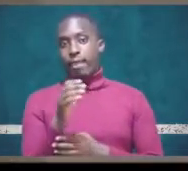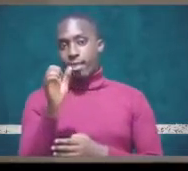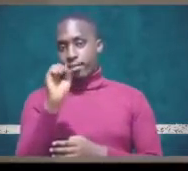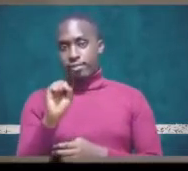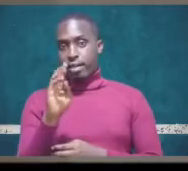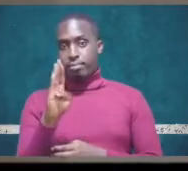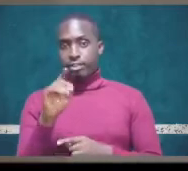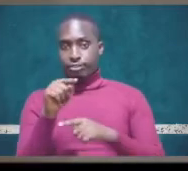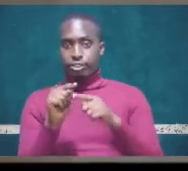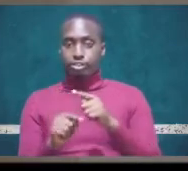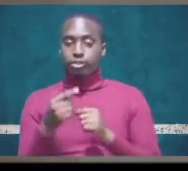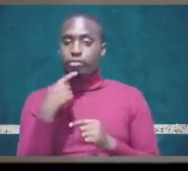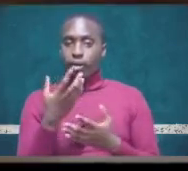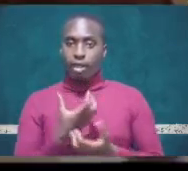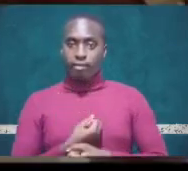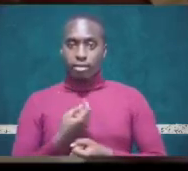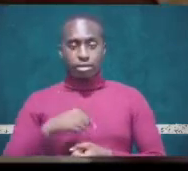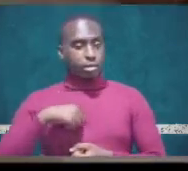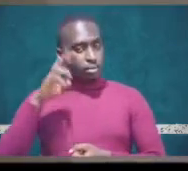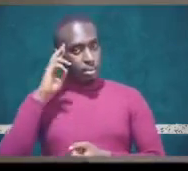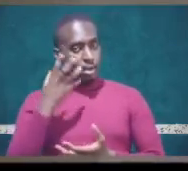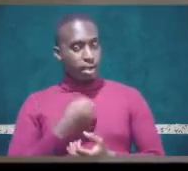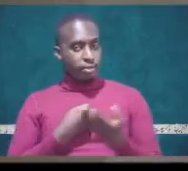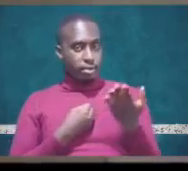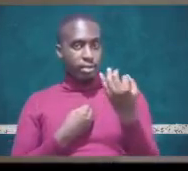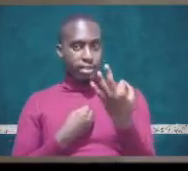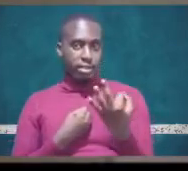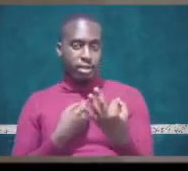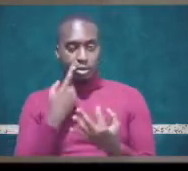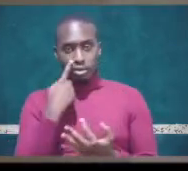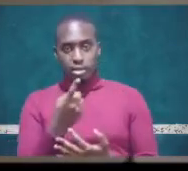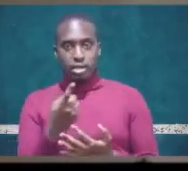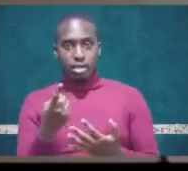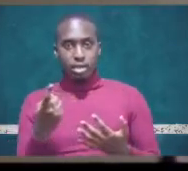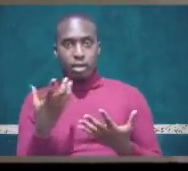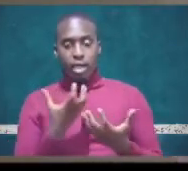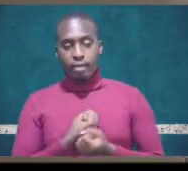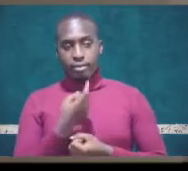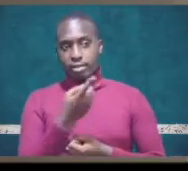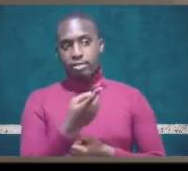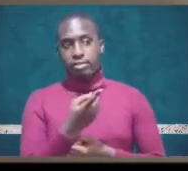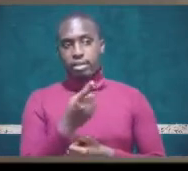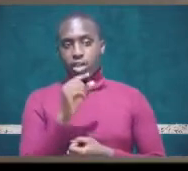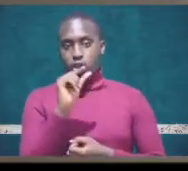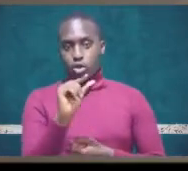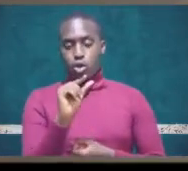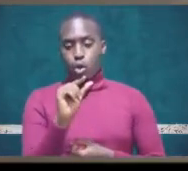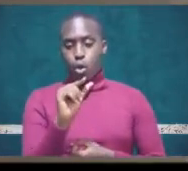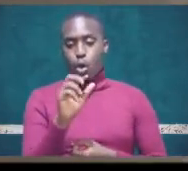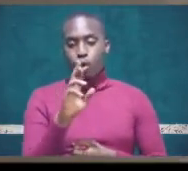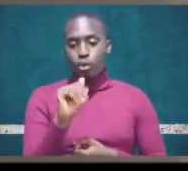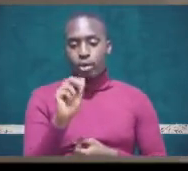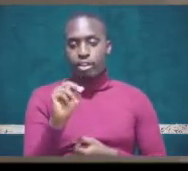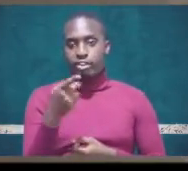subdivisions that we are having. Remember, we are using this 3, try now to see where we have this low range. So